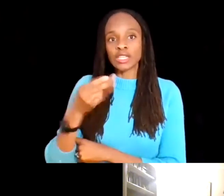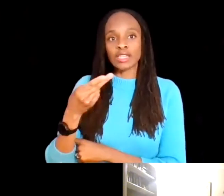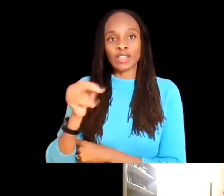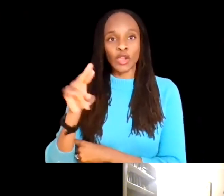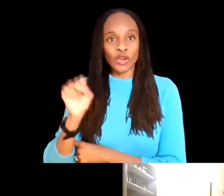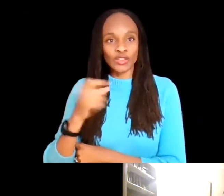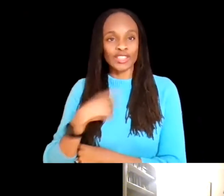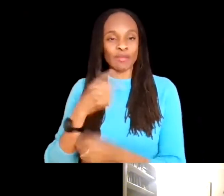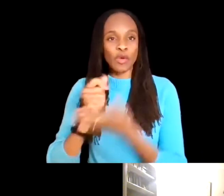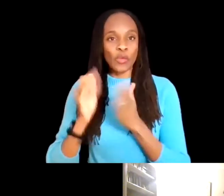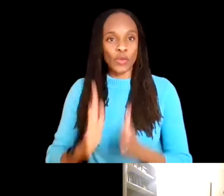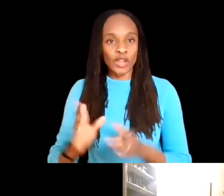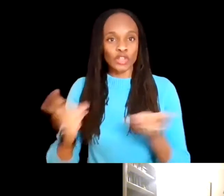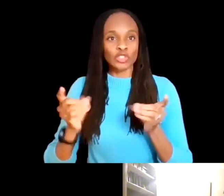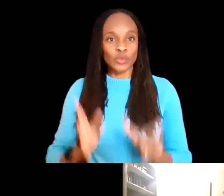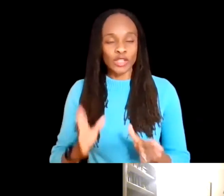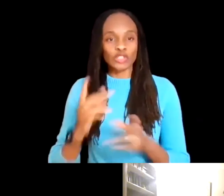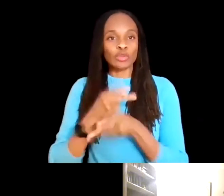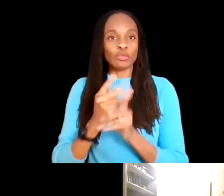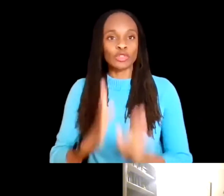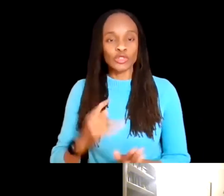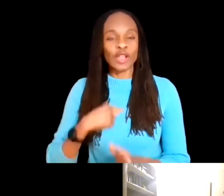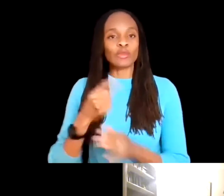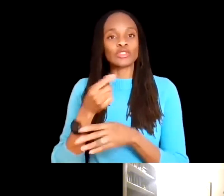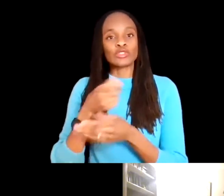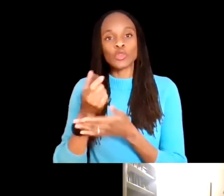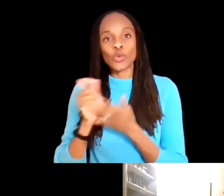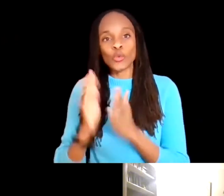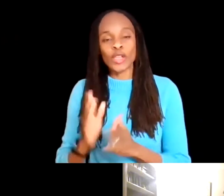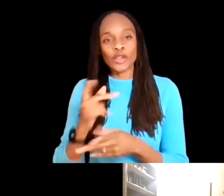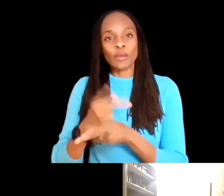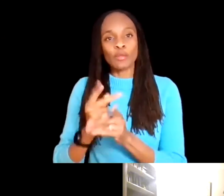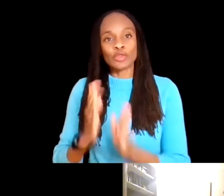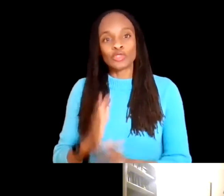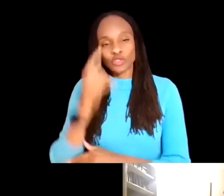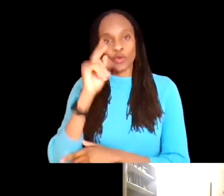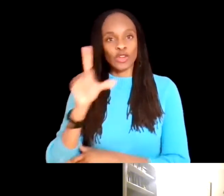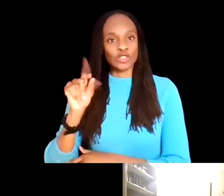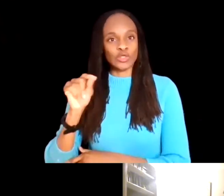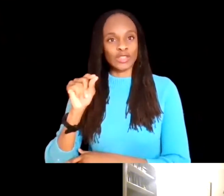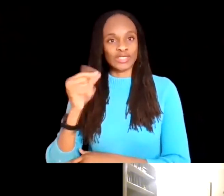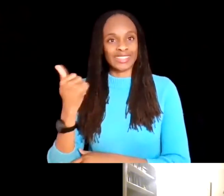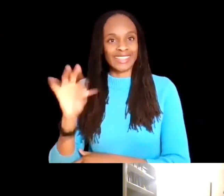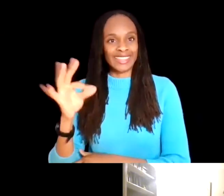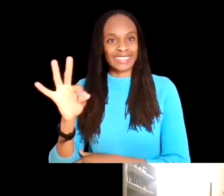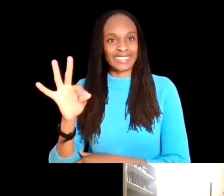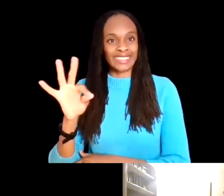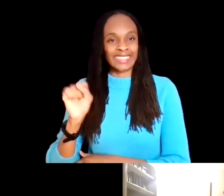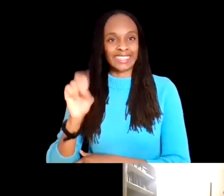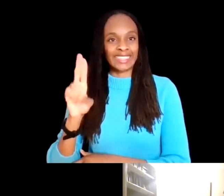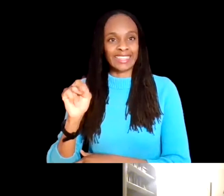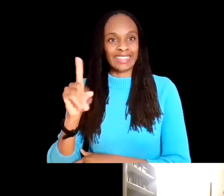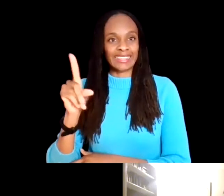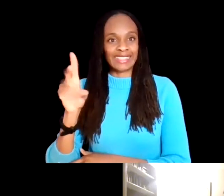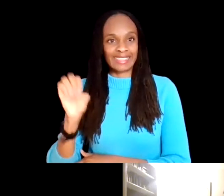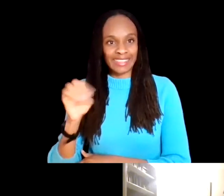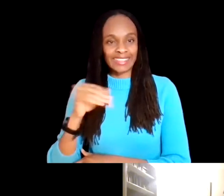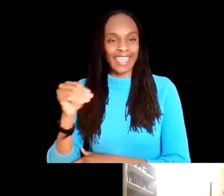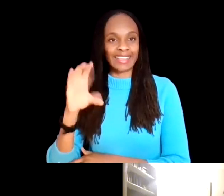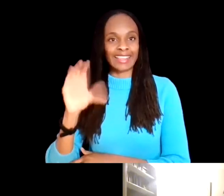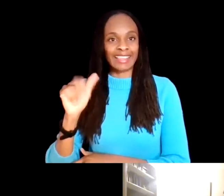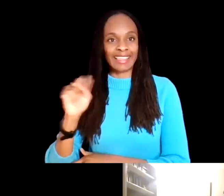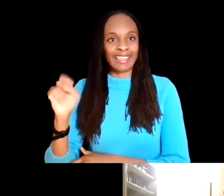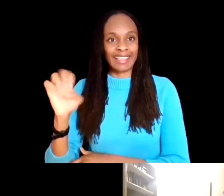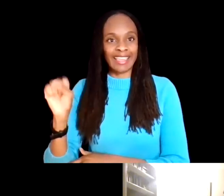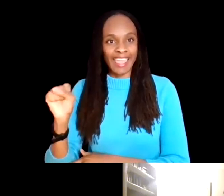director, producer, and I was the writer producer of the 2019 Sundance and Cannes film